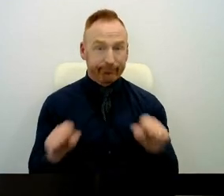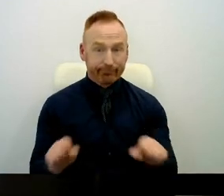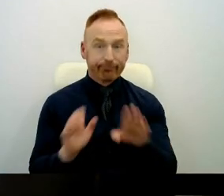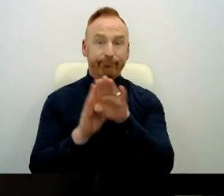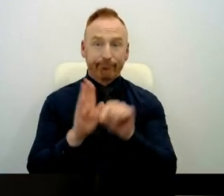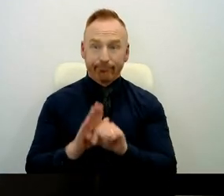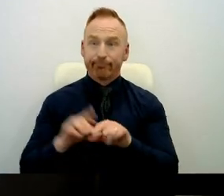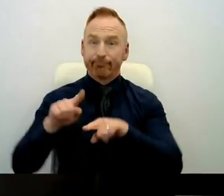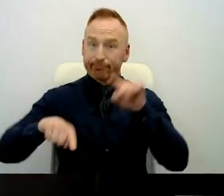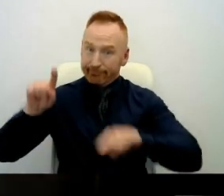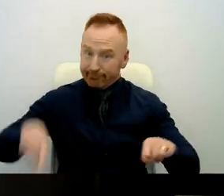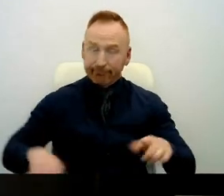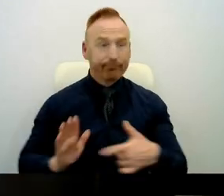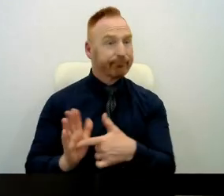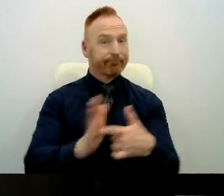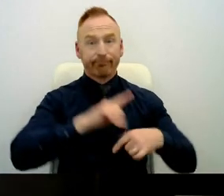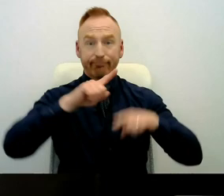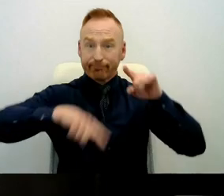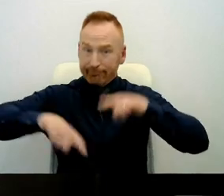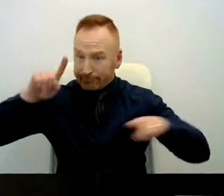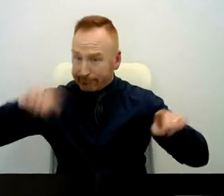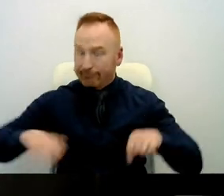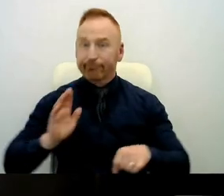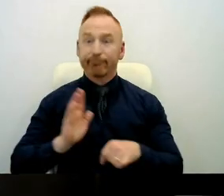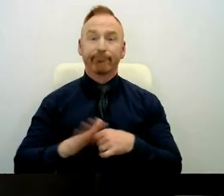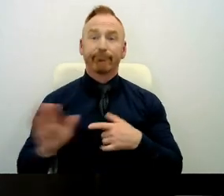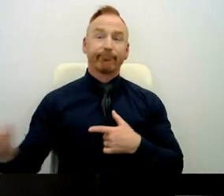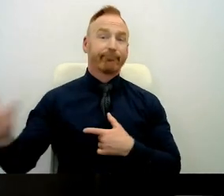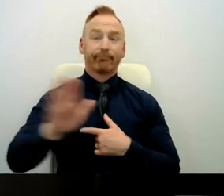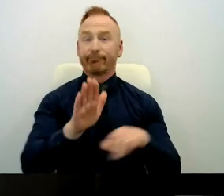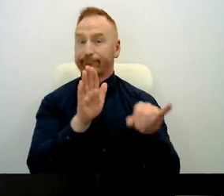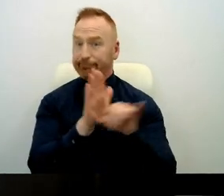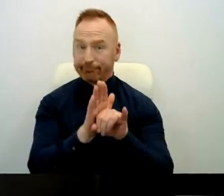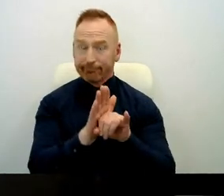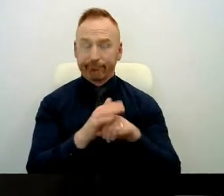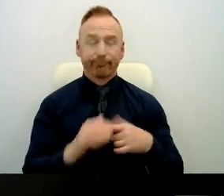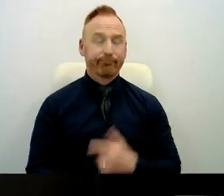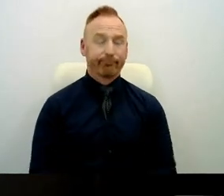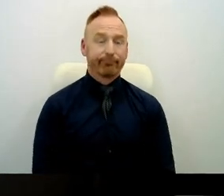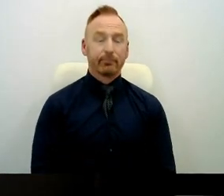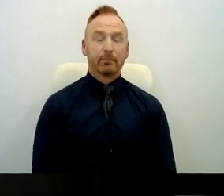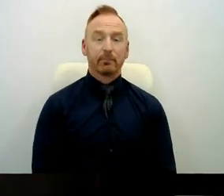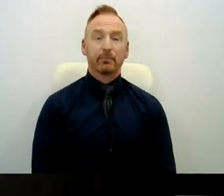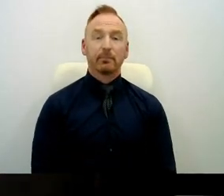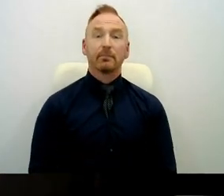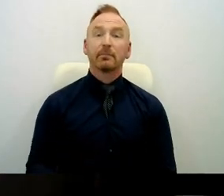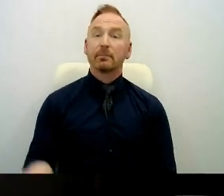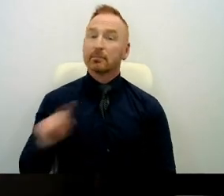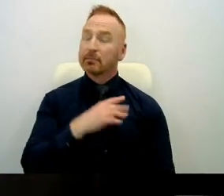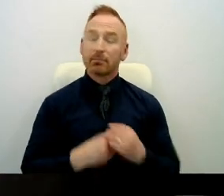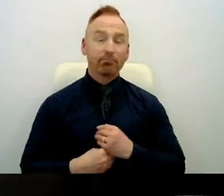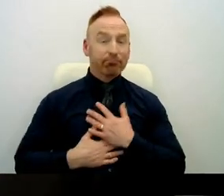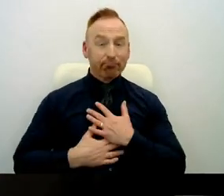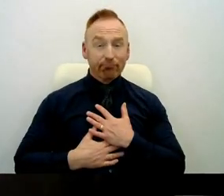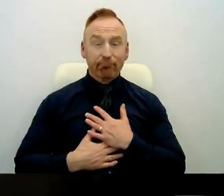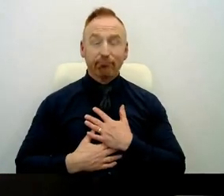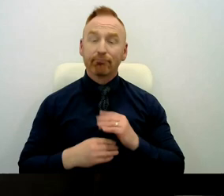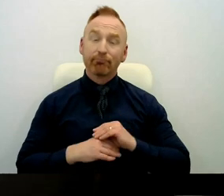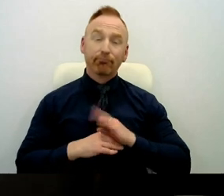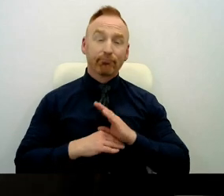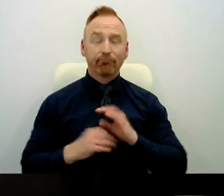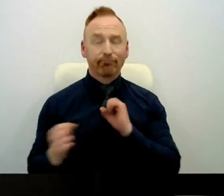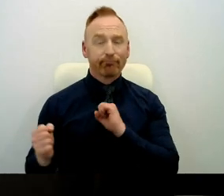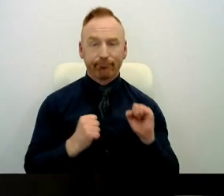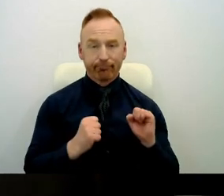linguistic backgrounds, and it reflects diversity in gender identity and sexual orientation as well. This is a great source of inspiration, pride,